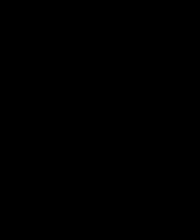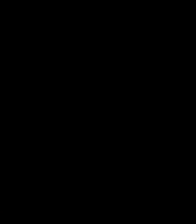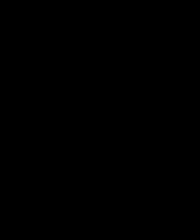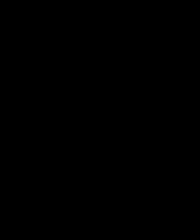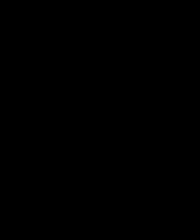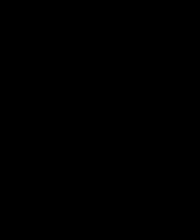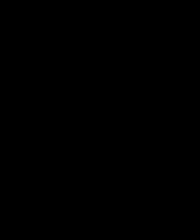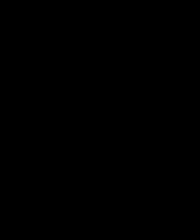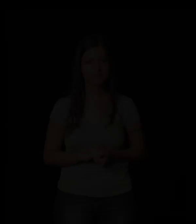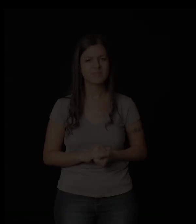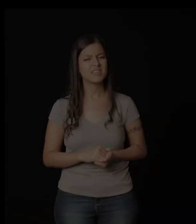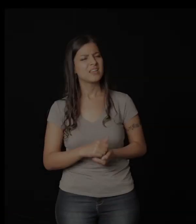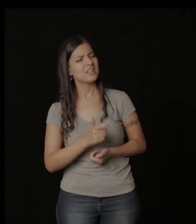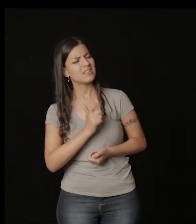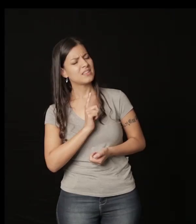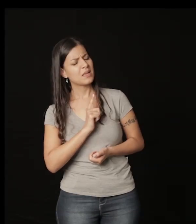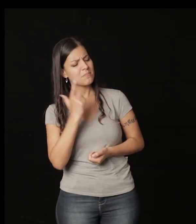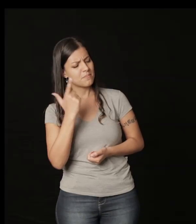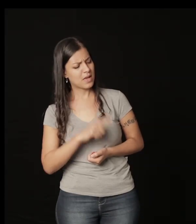What else have we got here?